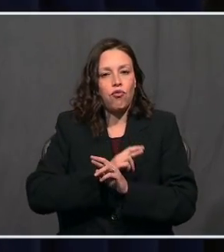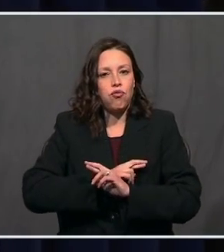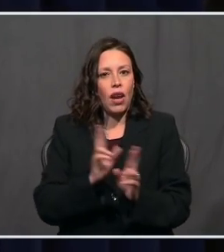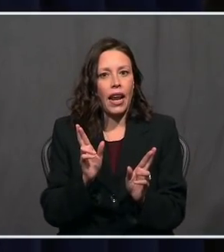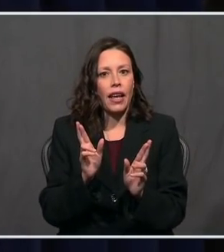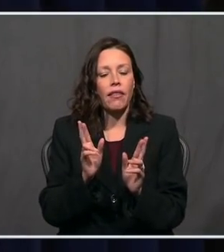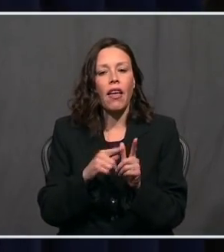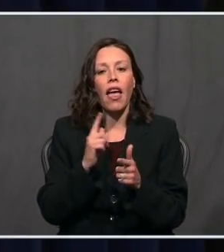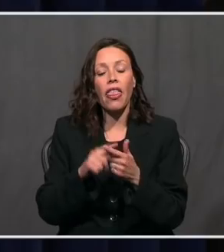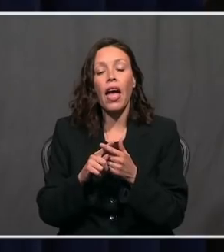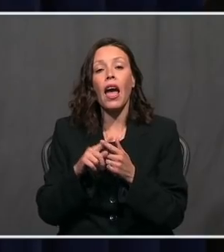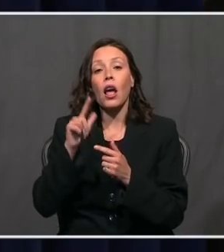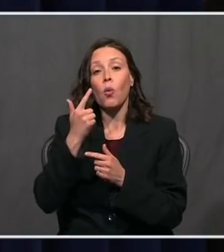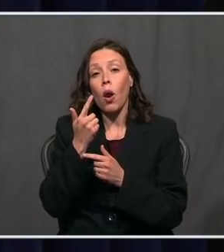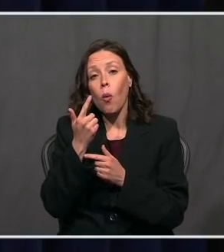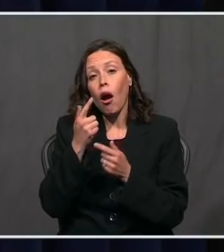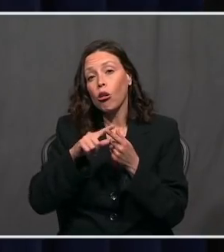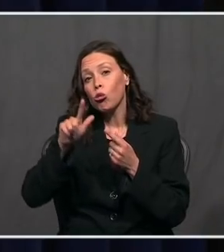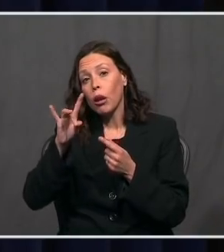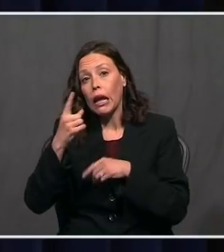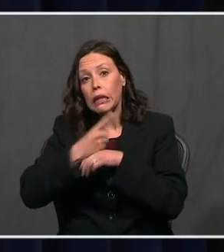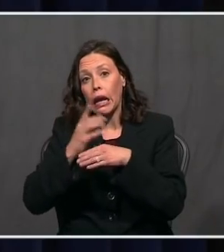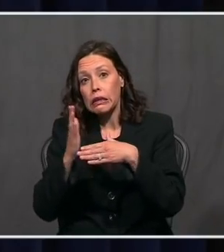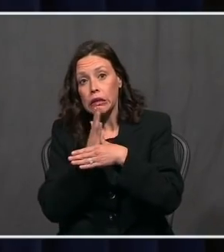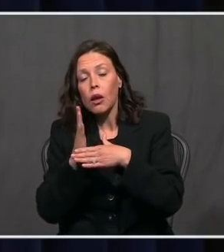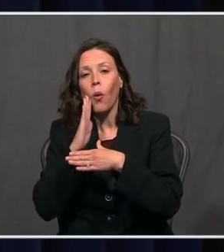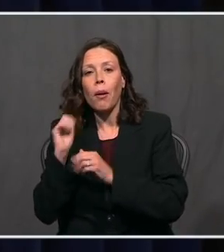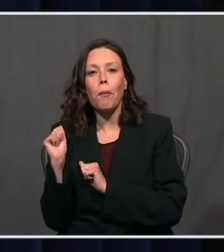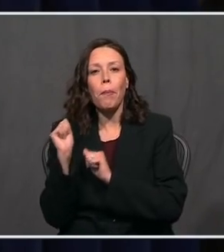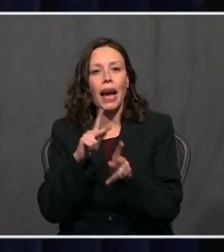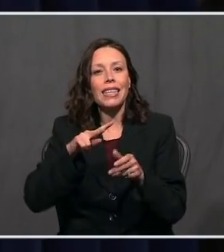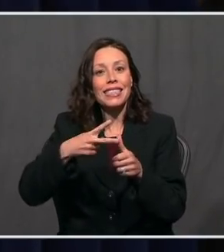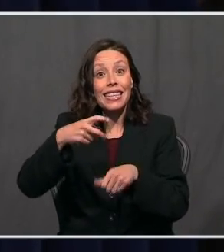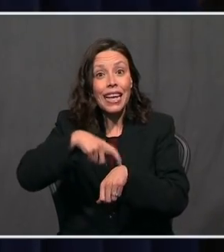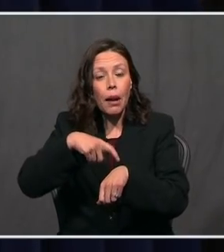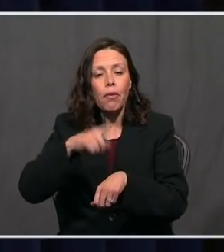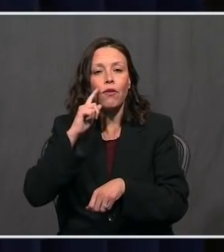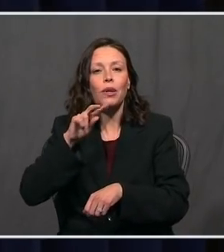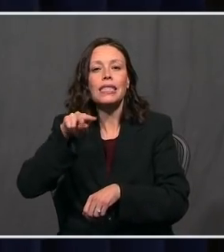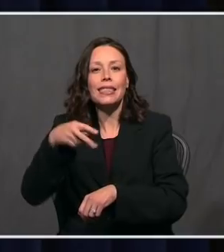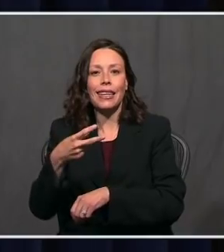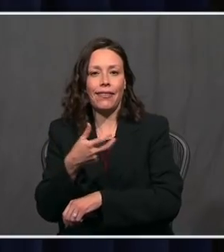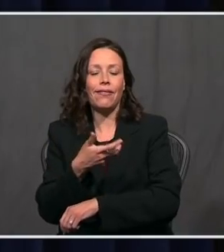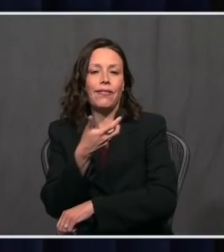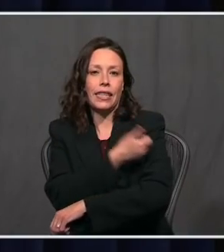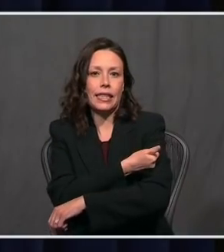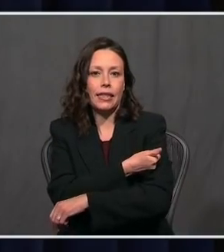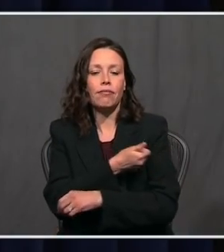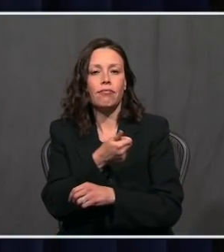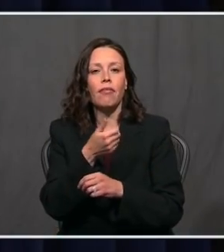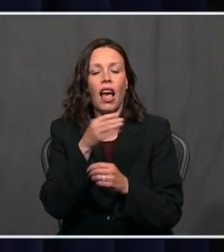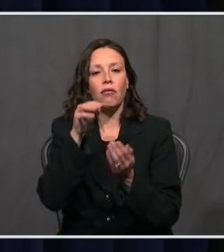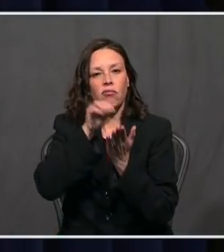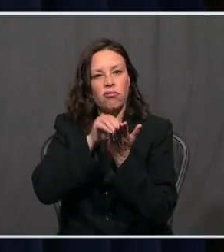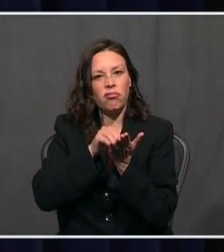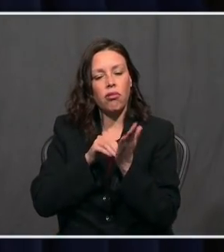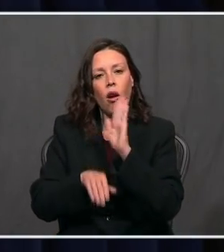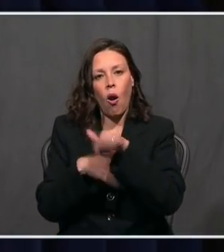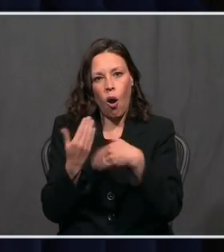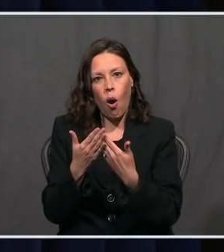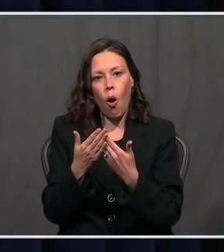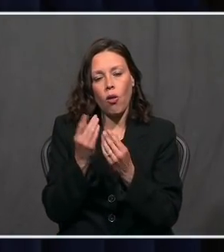come back 21 days later or 28 days later, depending on which vaccine it is, and they'll record all of the